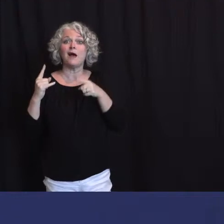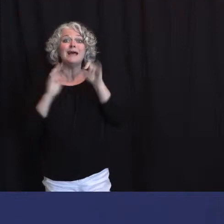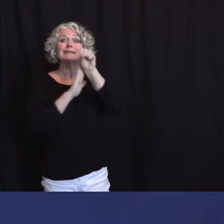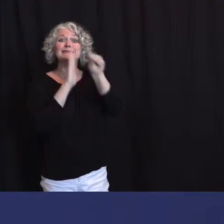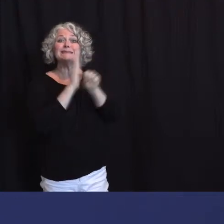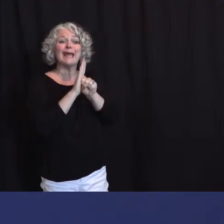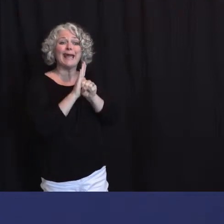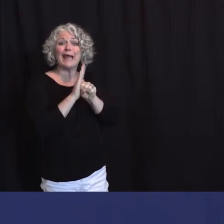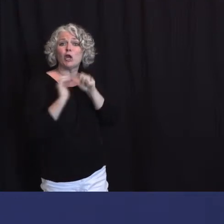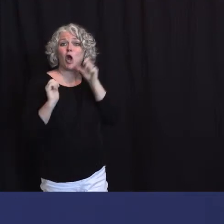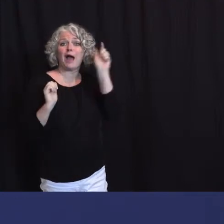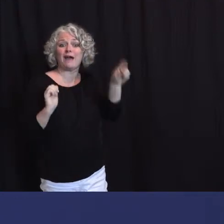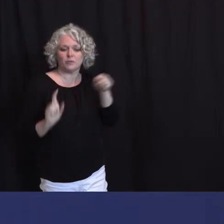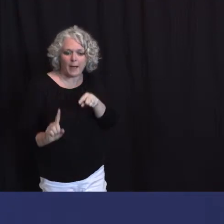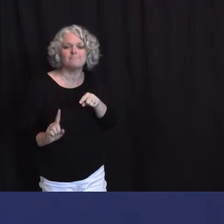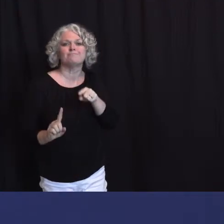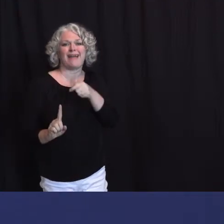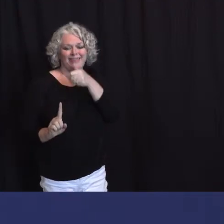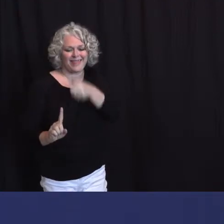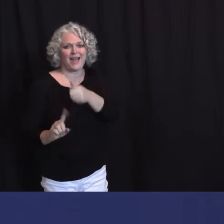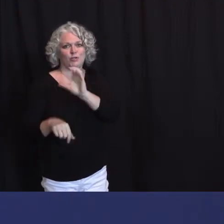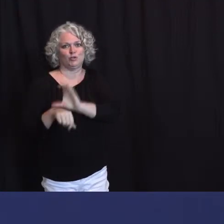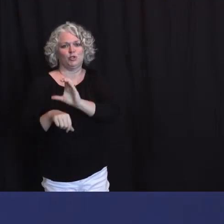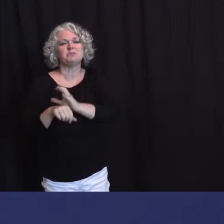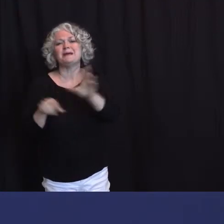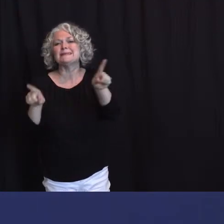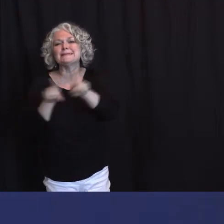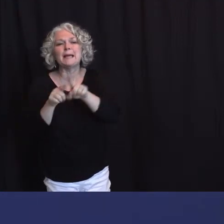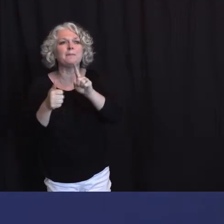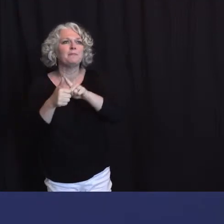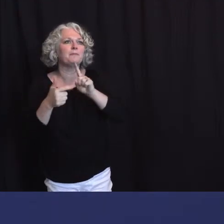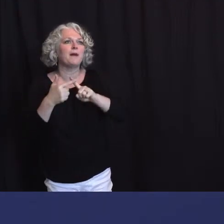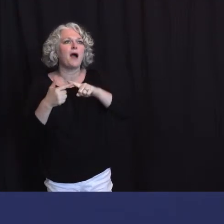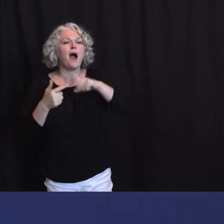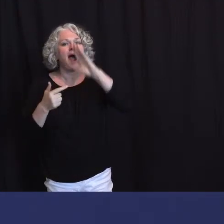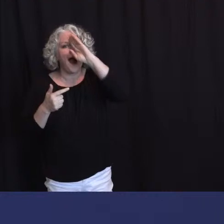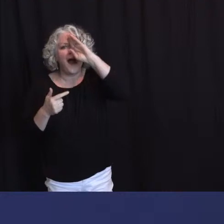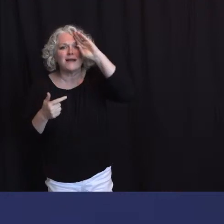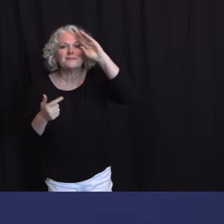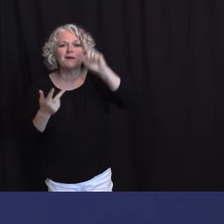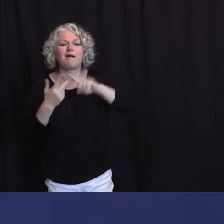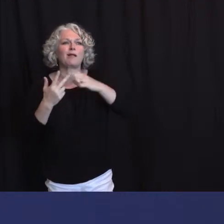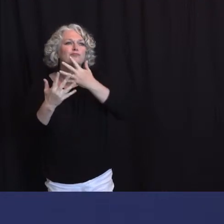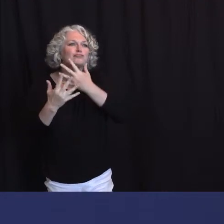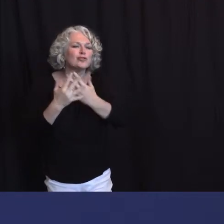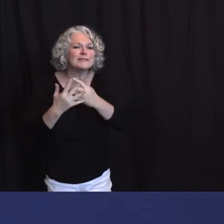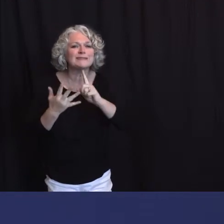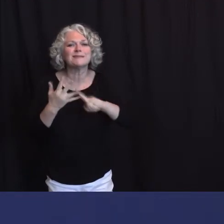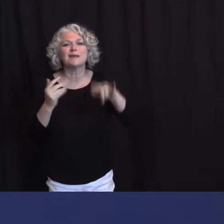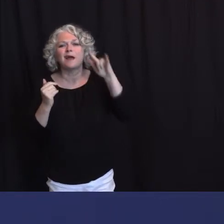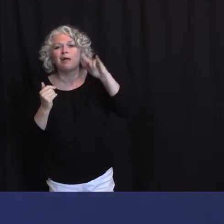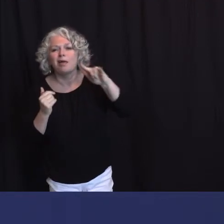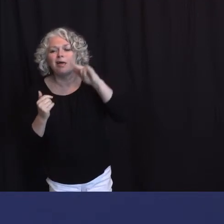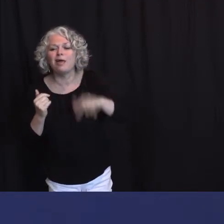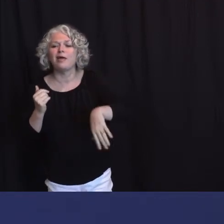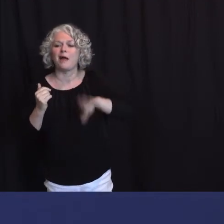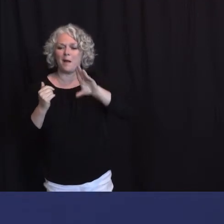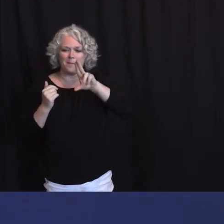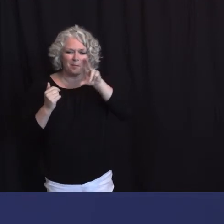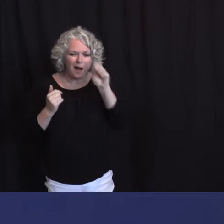that on trains, planes, buses, healthcare settings, long-term care, correctional facilities. But having said